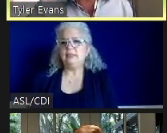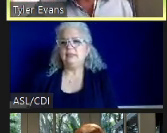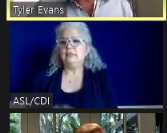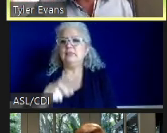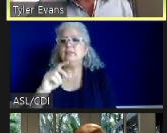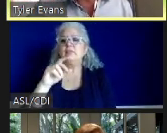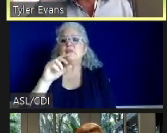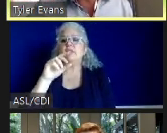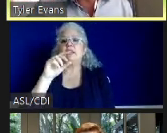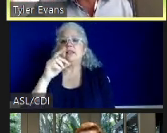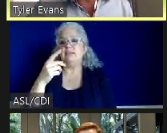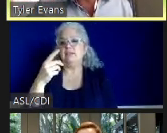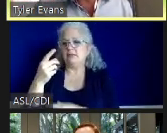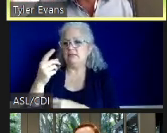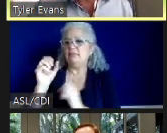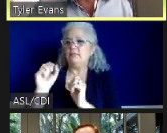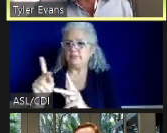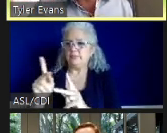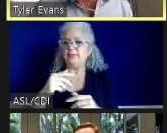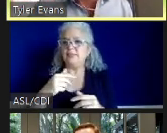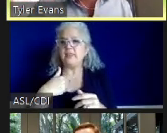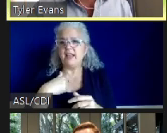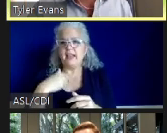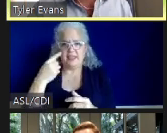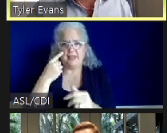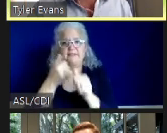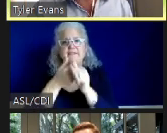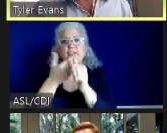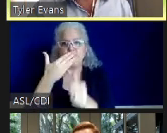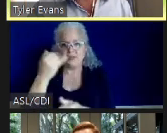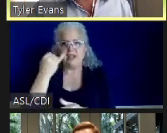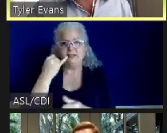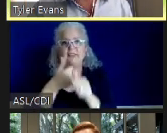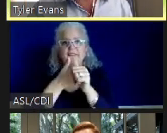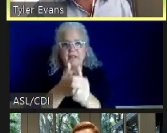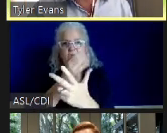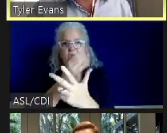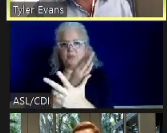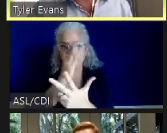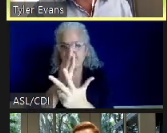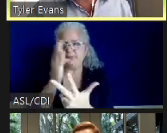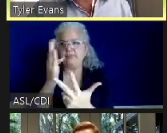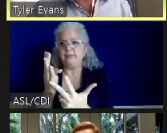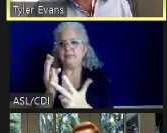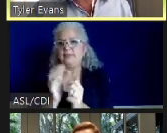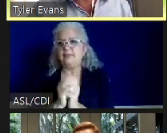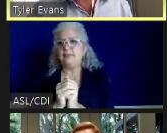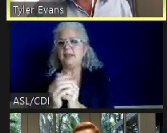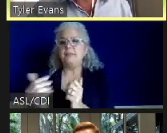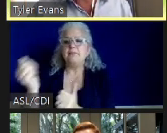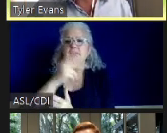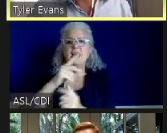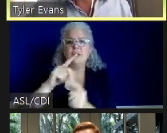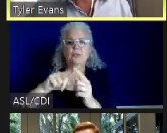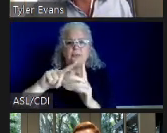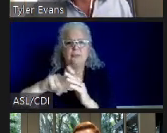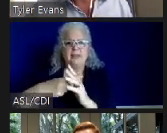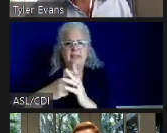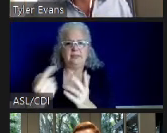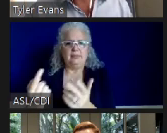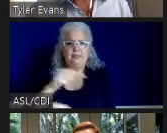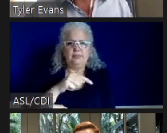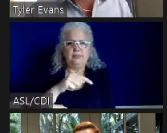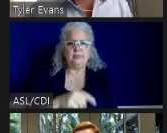systematically, as in maybe exercise at home. So let's go back to that first slide.